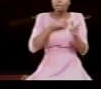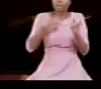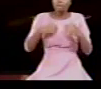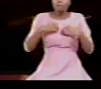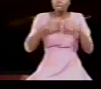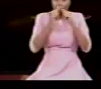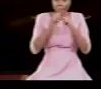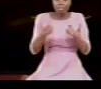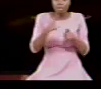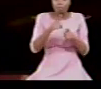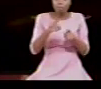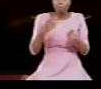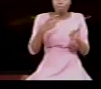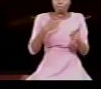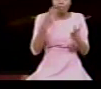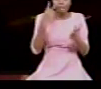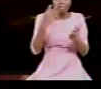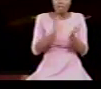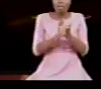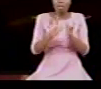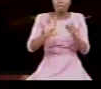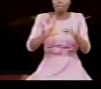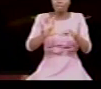See my fingers, not equal.